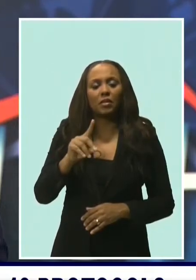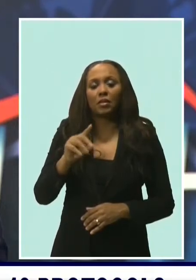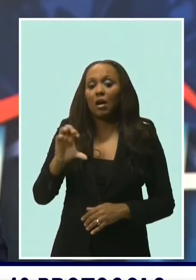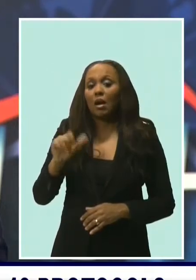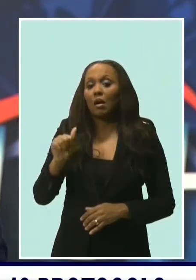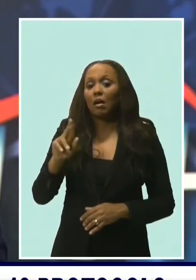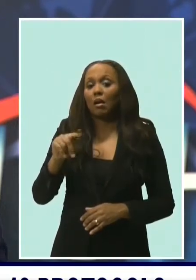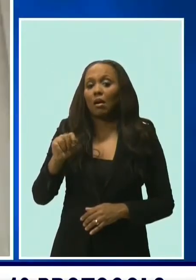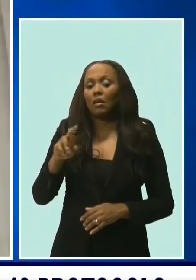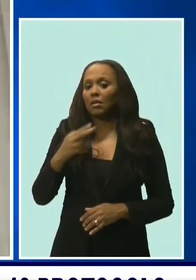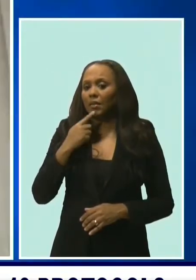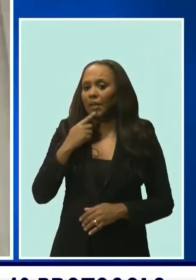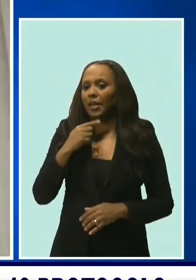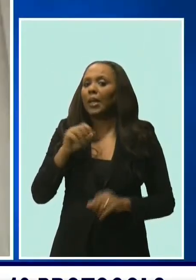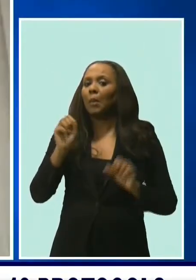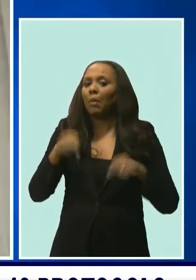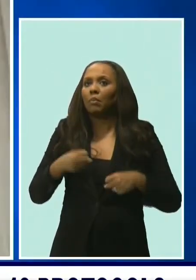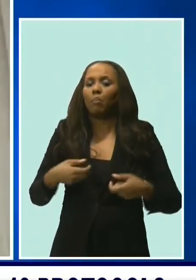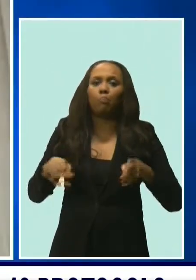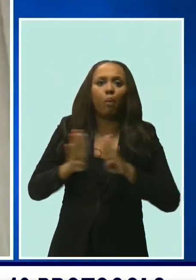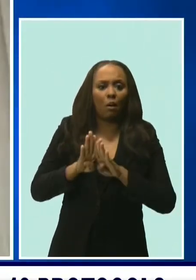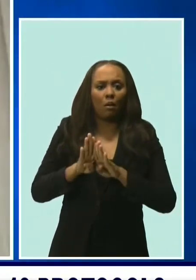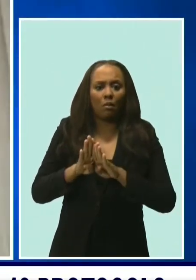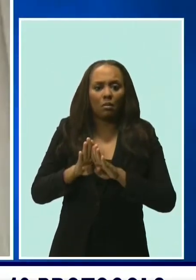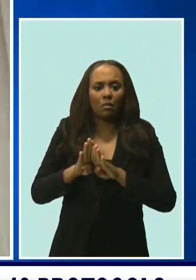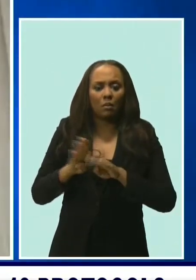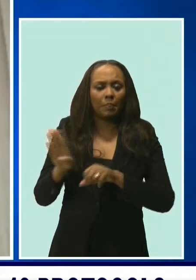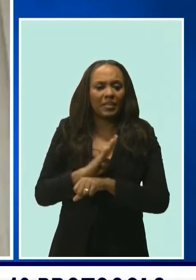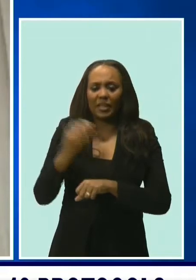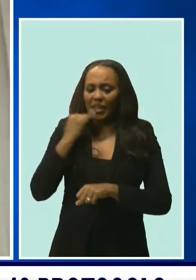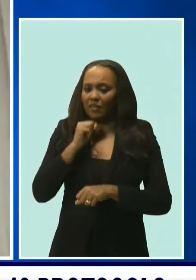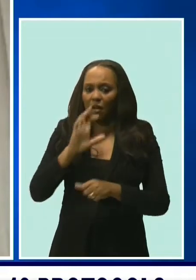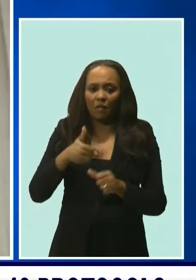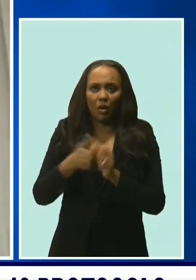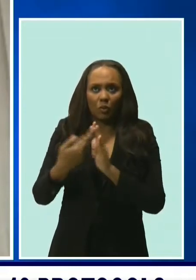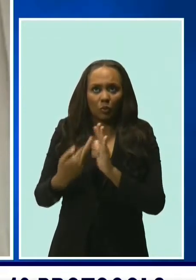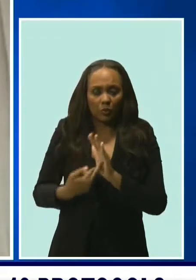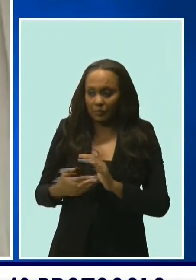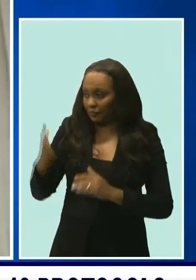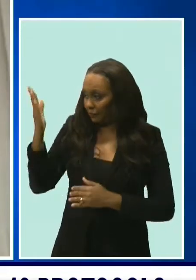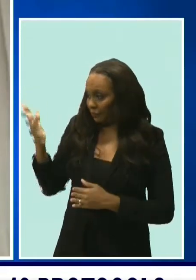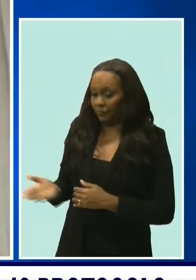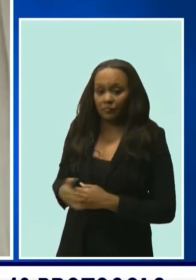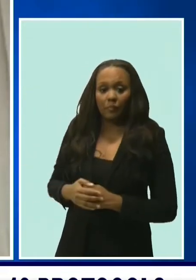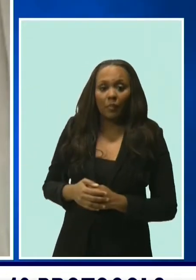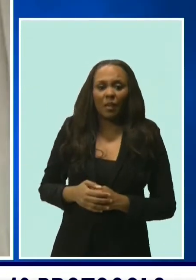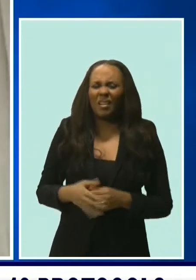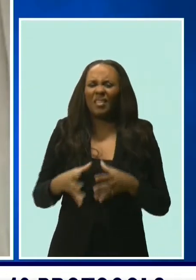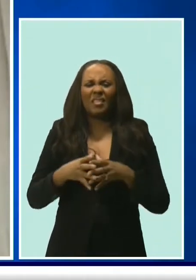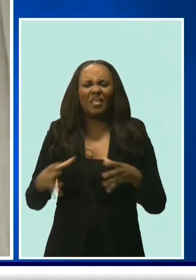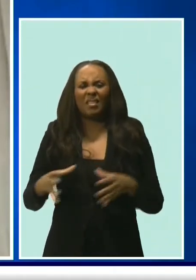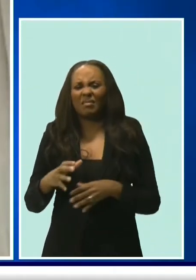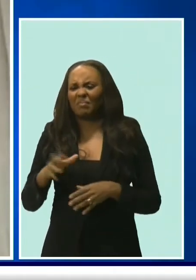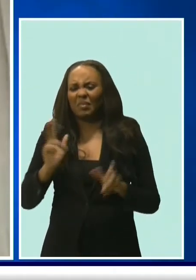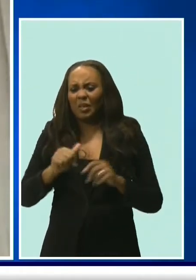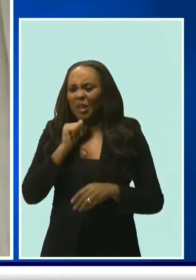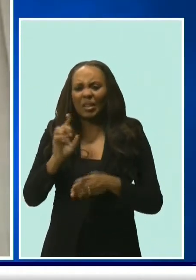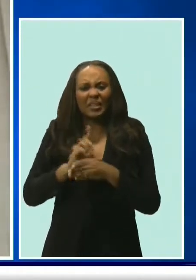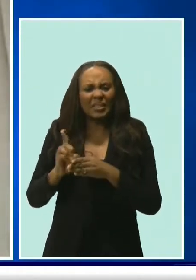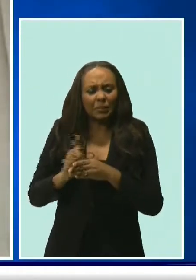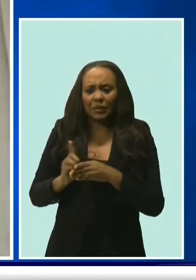speak, trying to resolve any of the outstanding issues that we had between the workers or management or with respect